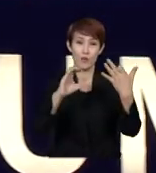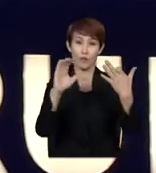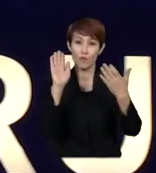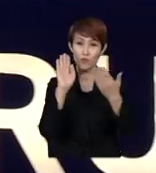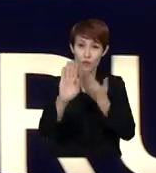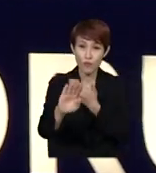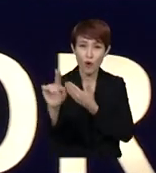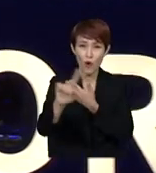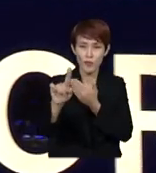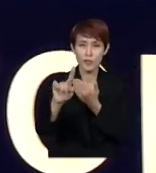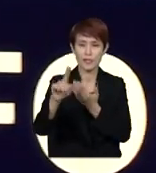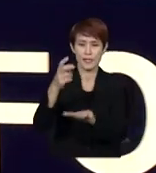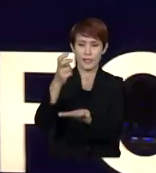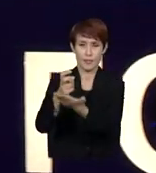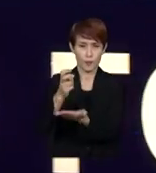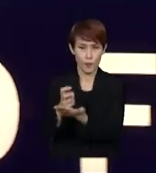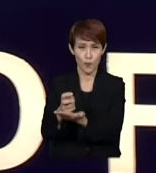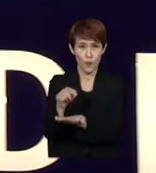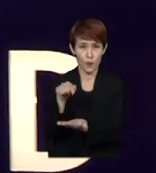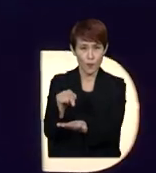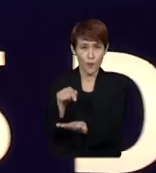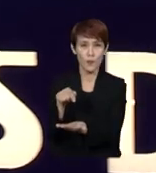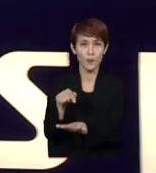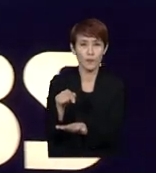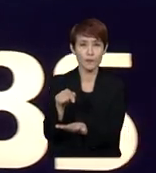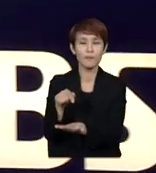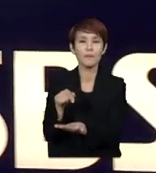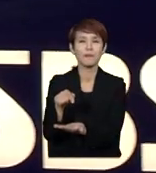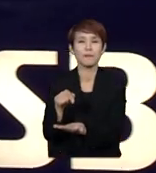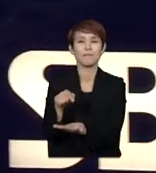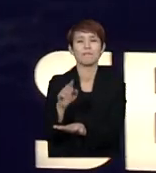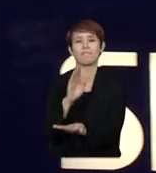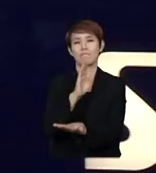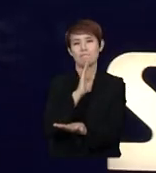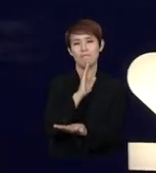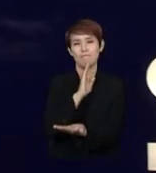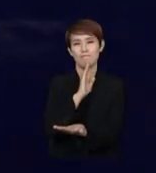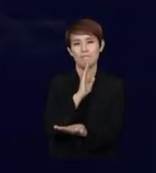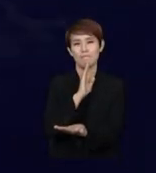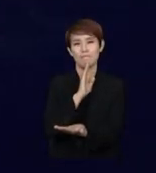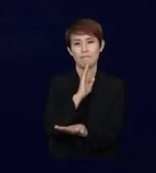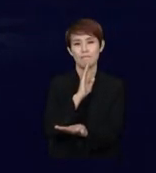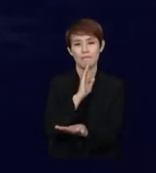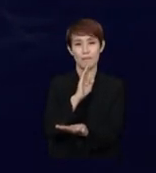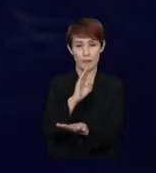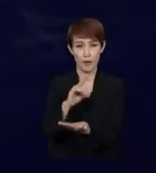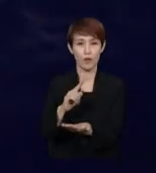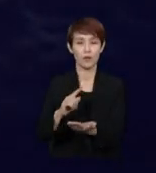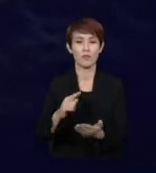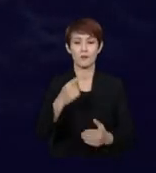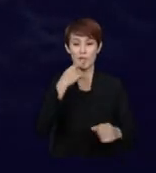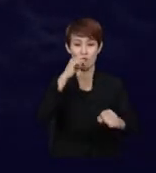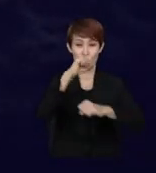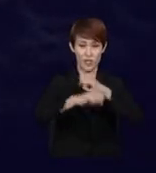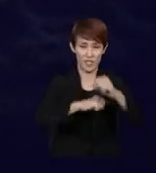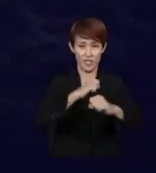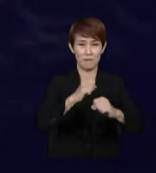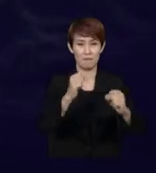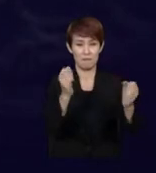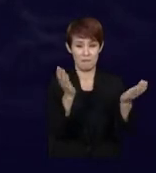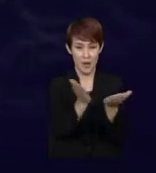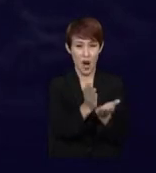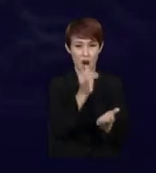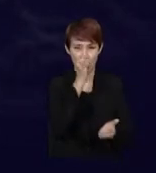absolutely crucial for the proper functioning of representative democracies, precisely because they allowed for